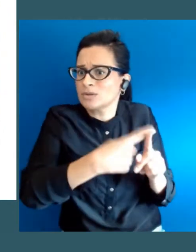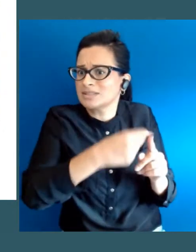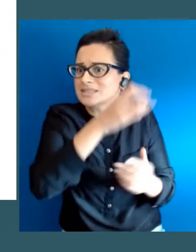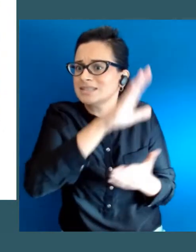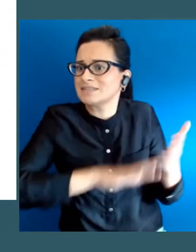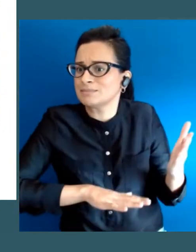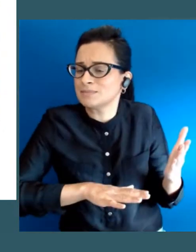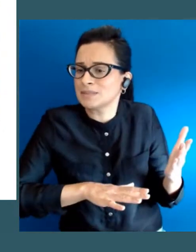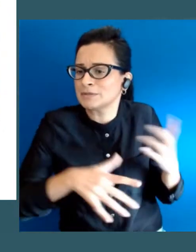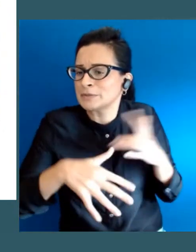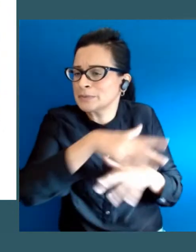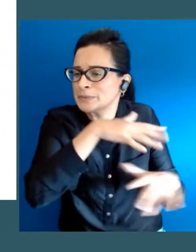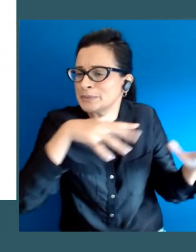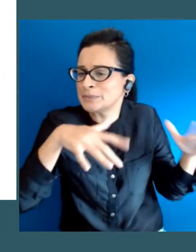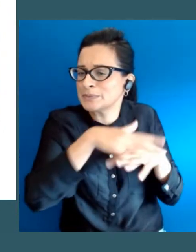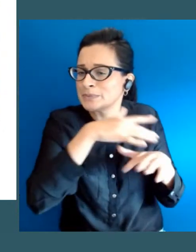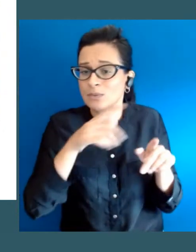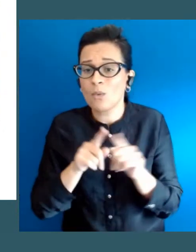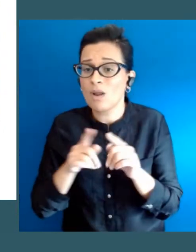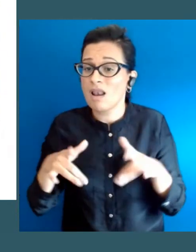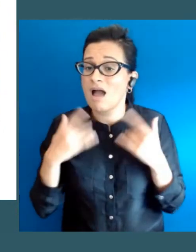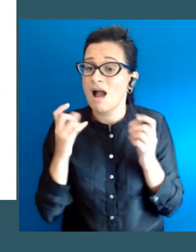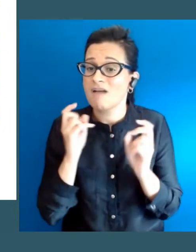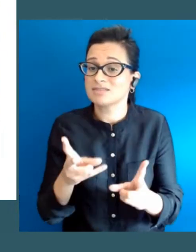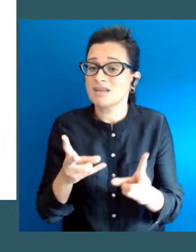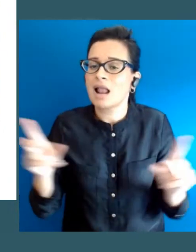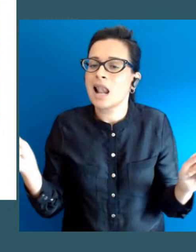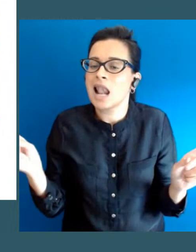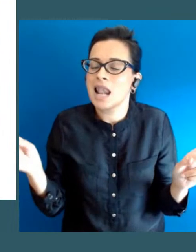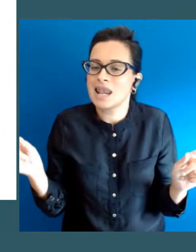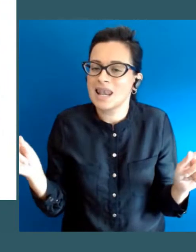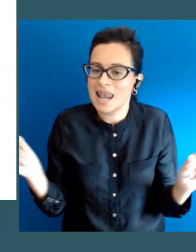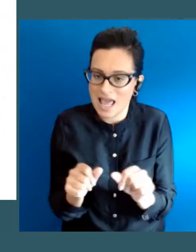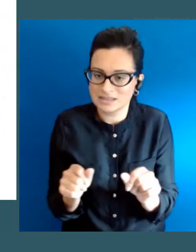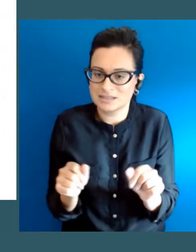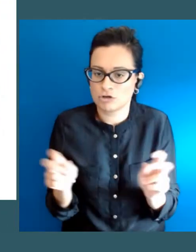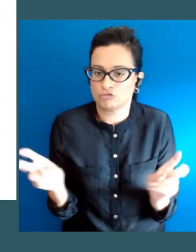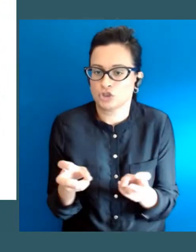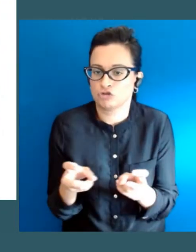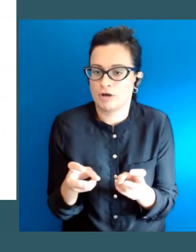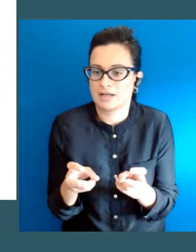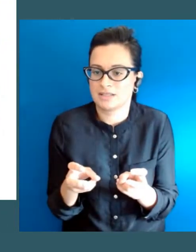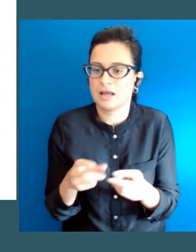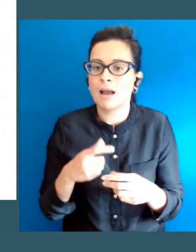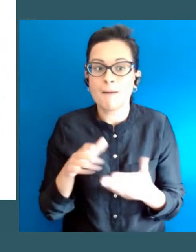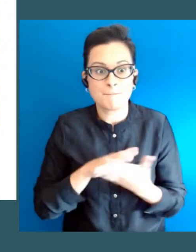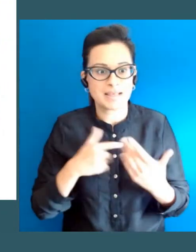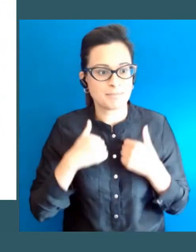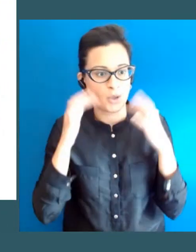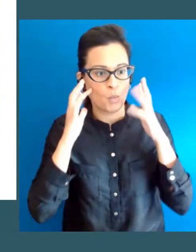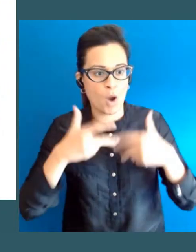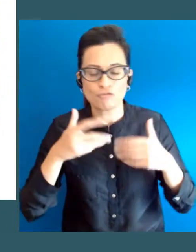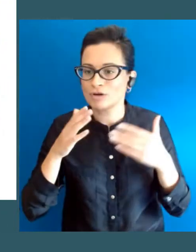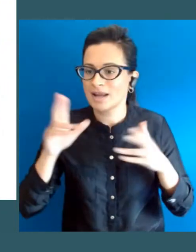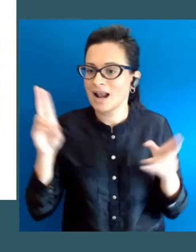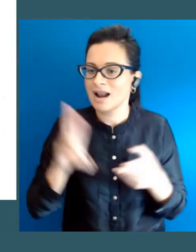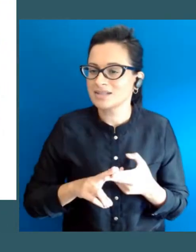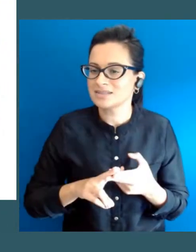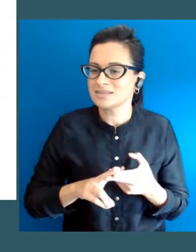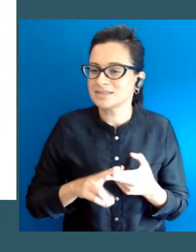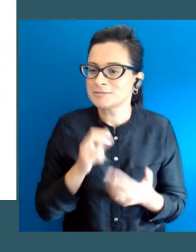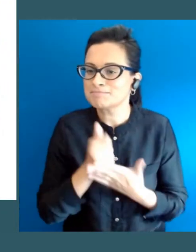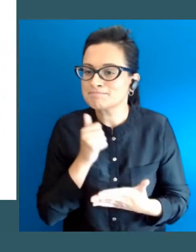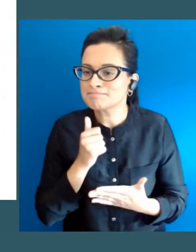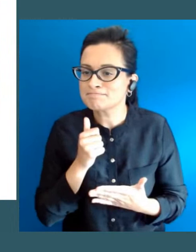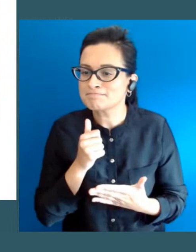child's lifestyle will be less restricted, and I'll have to less to worry about my child having an allergic reaction. So they